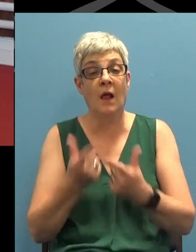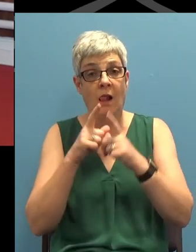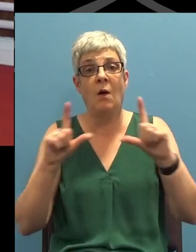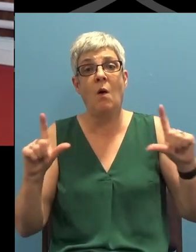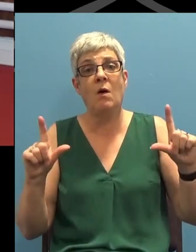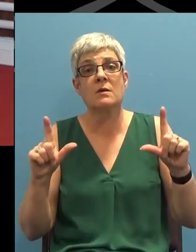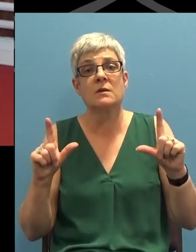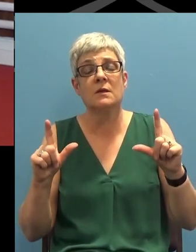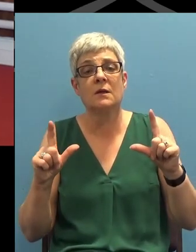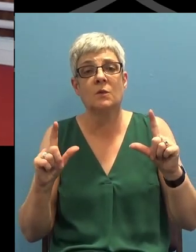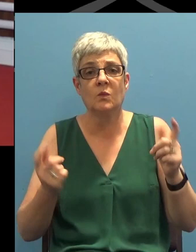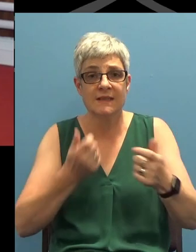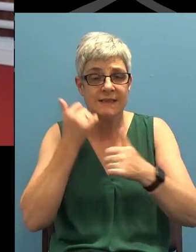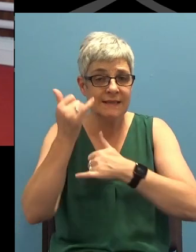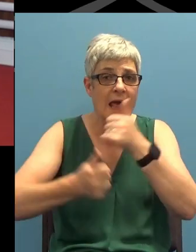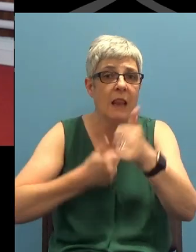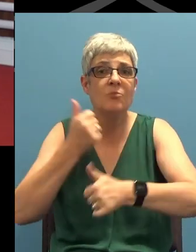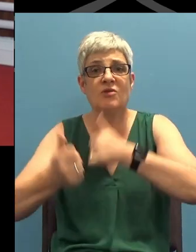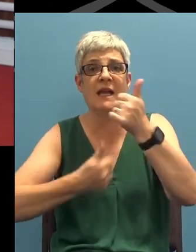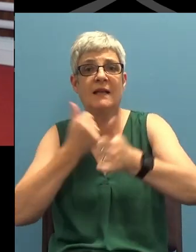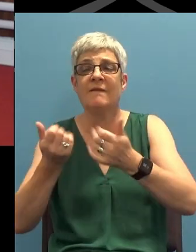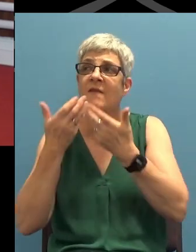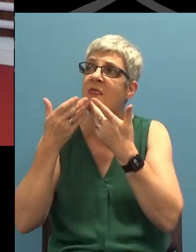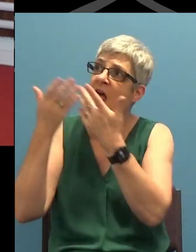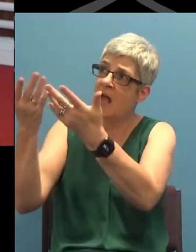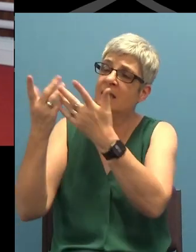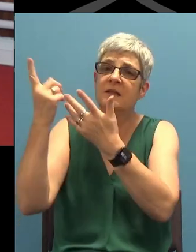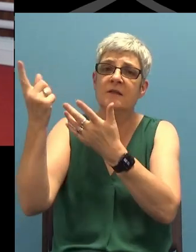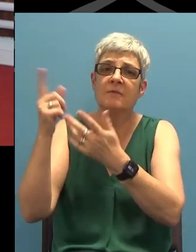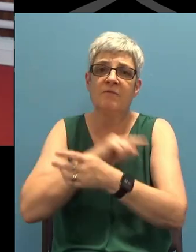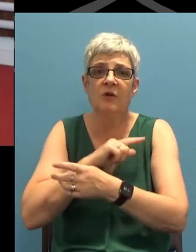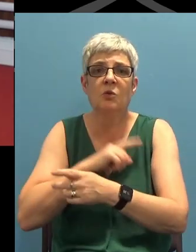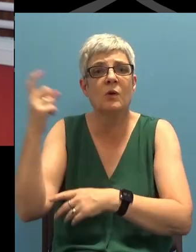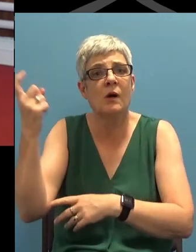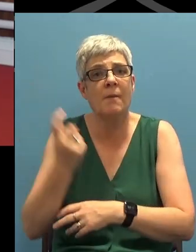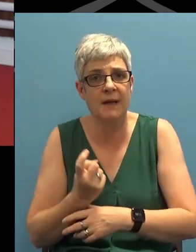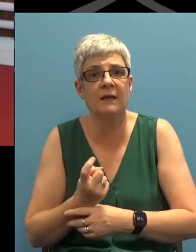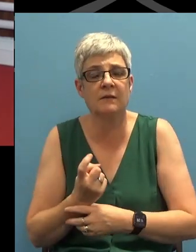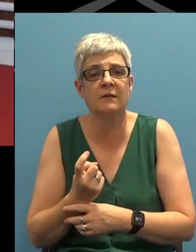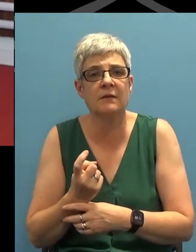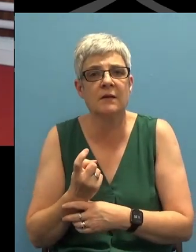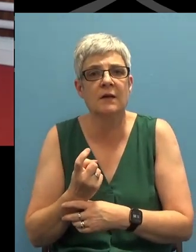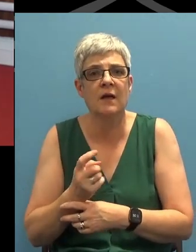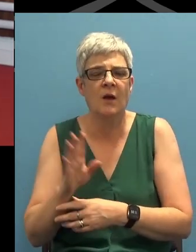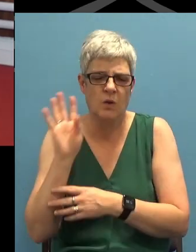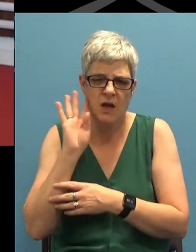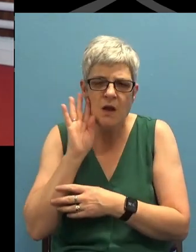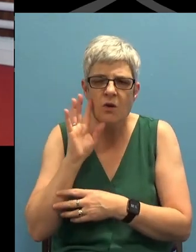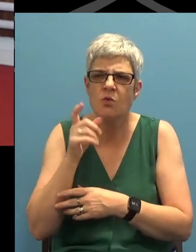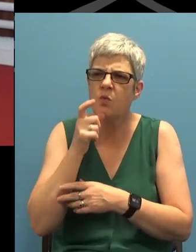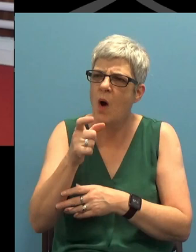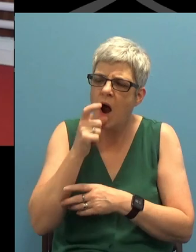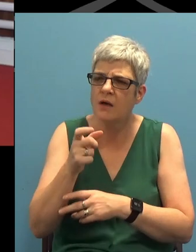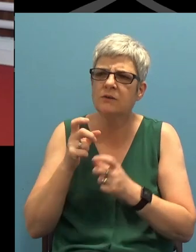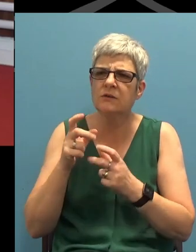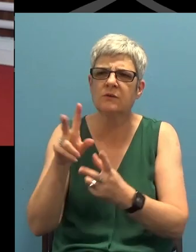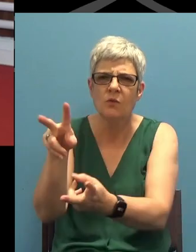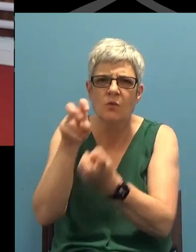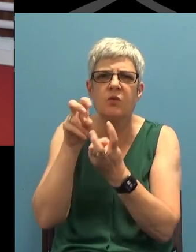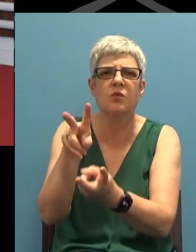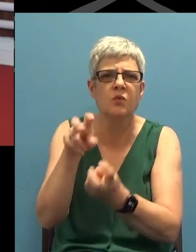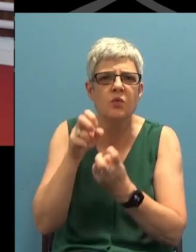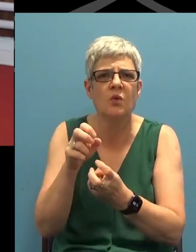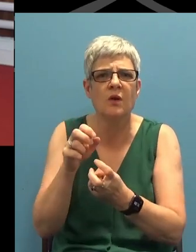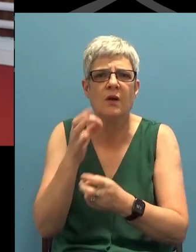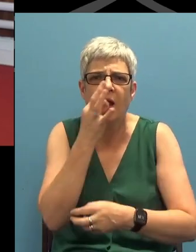Lord, we celebrate and give thanks for your coming. And we hear your words of call and invitation.